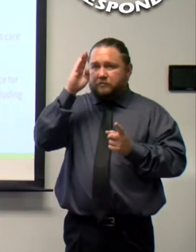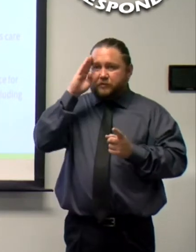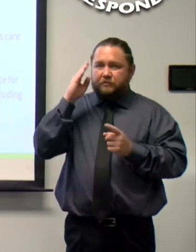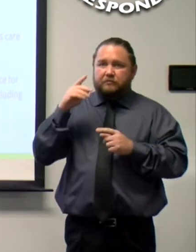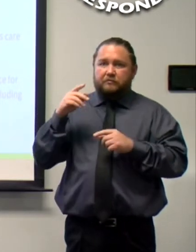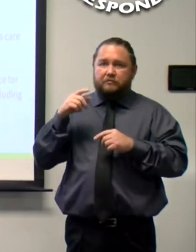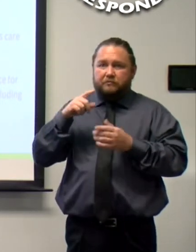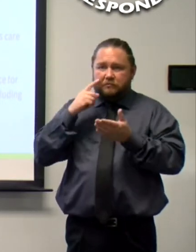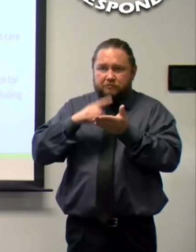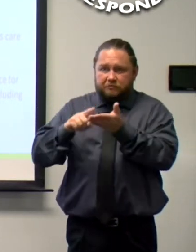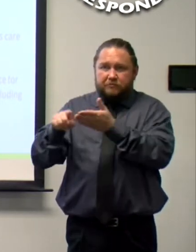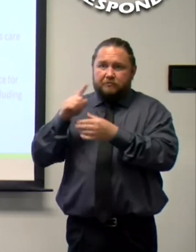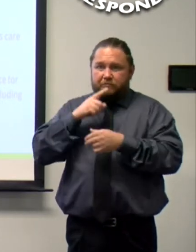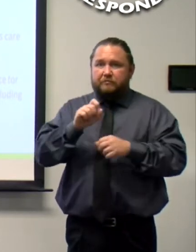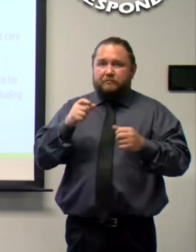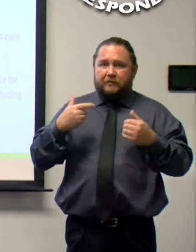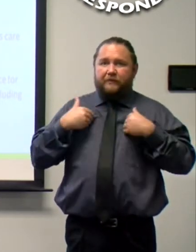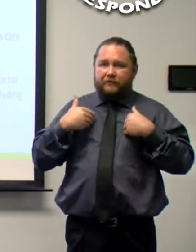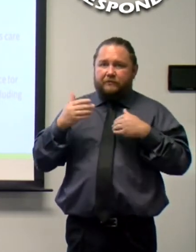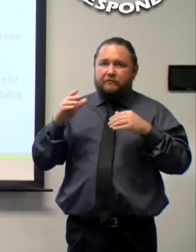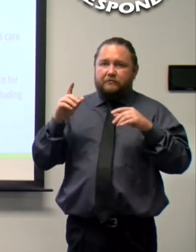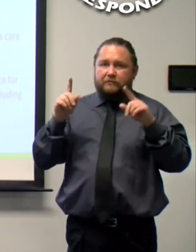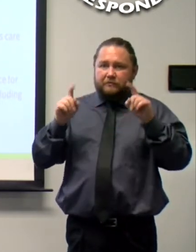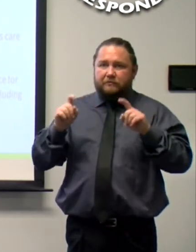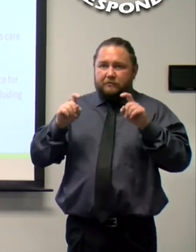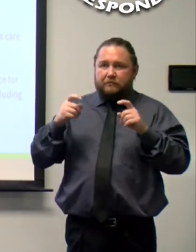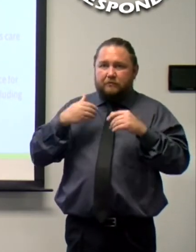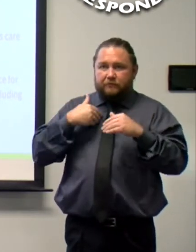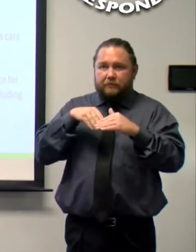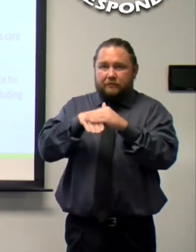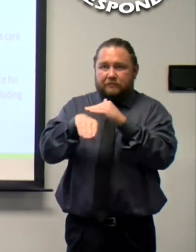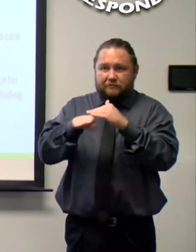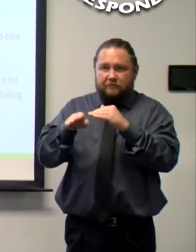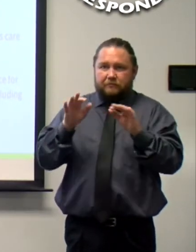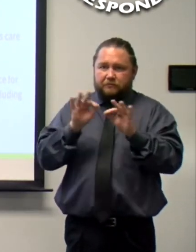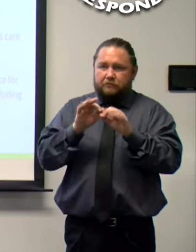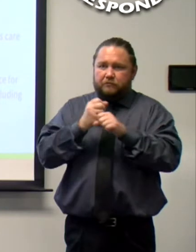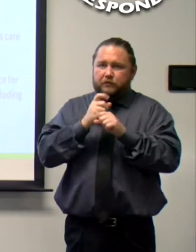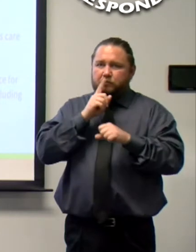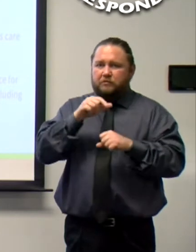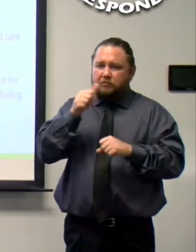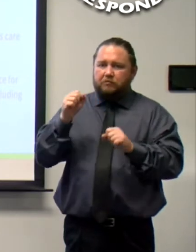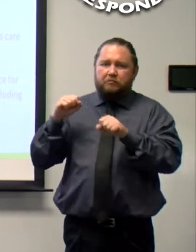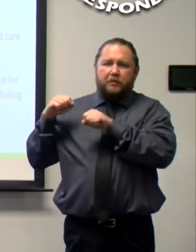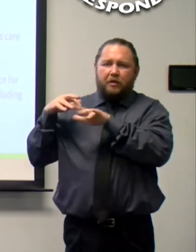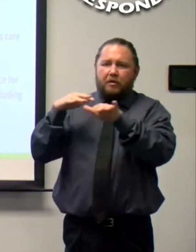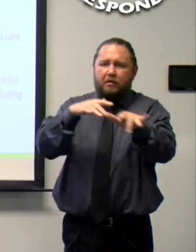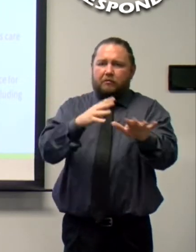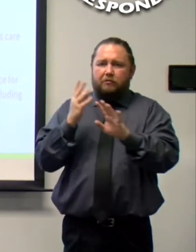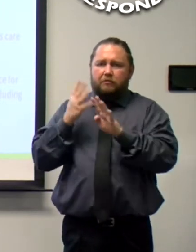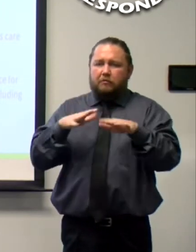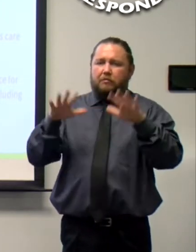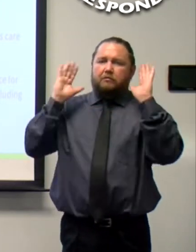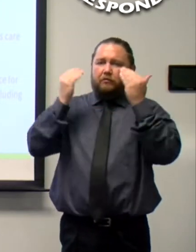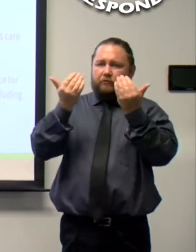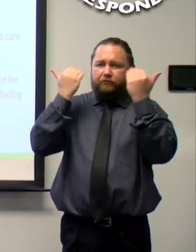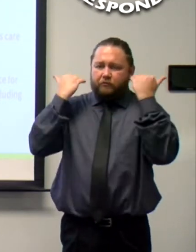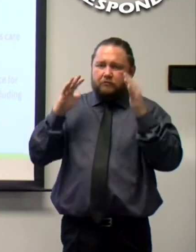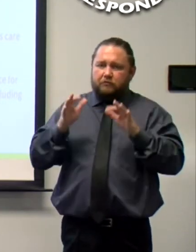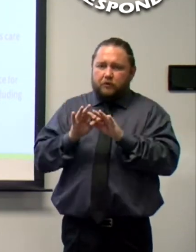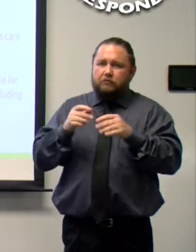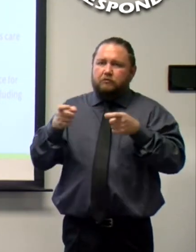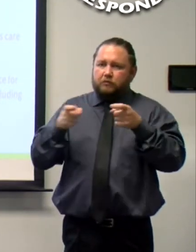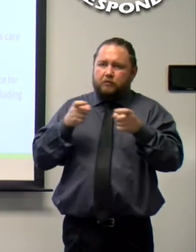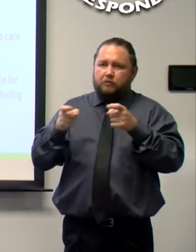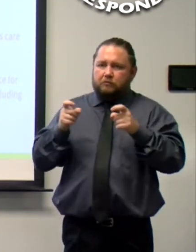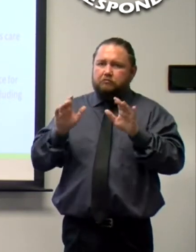which is not they are not. They've been doing very well. We have periodic, almost daily calls